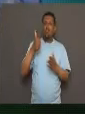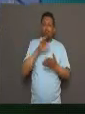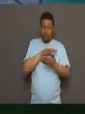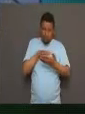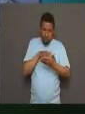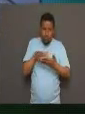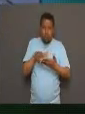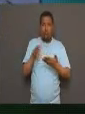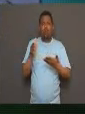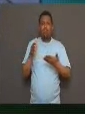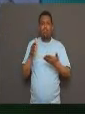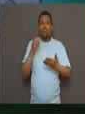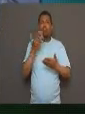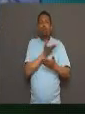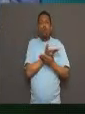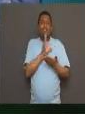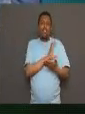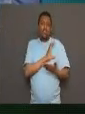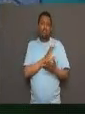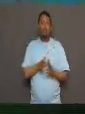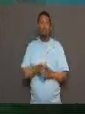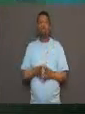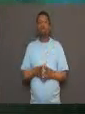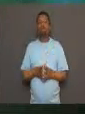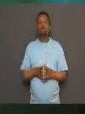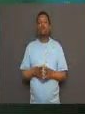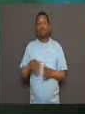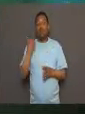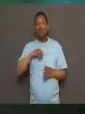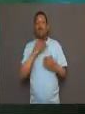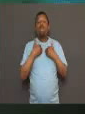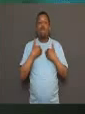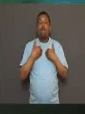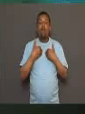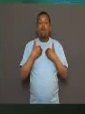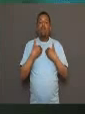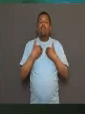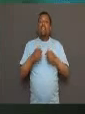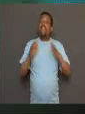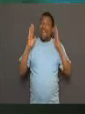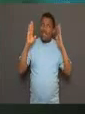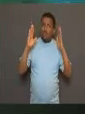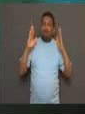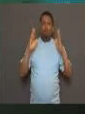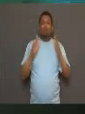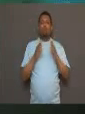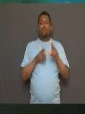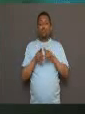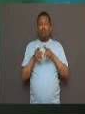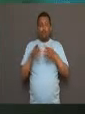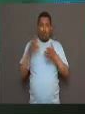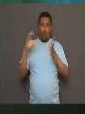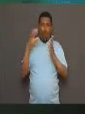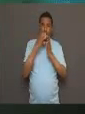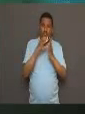study its properties. We have a great deal of content